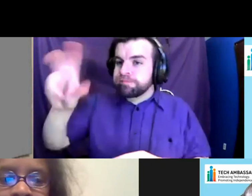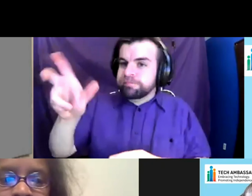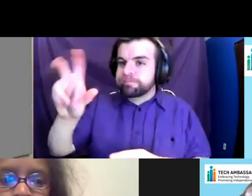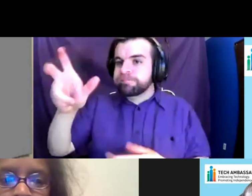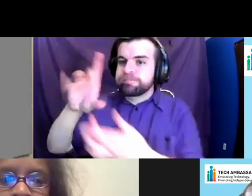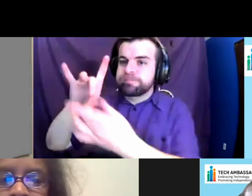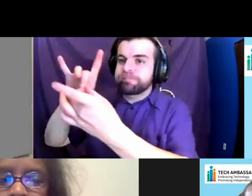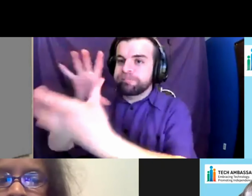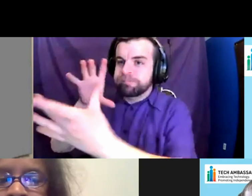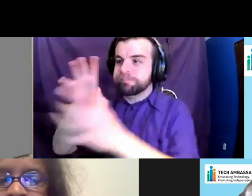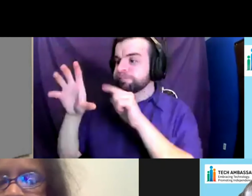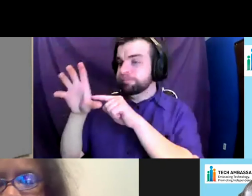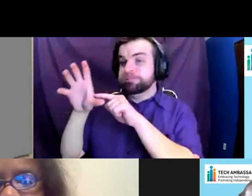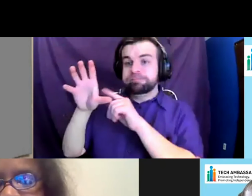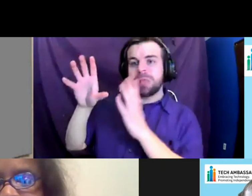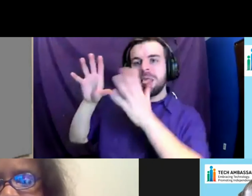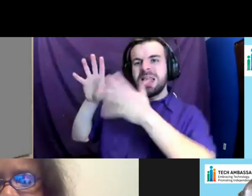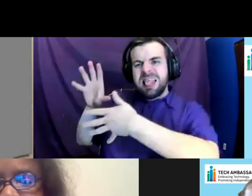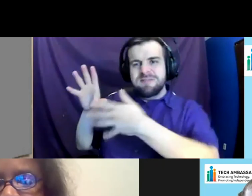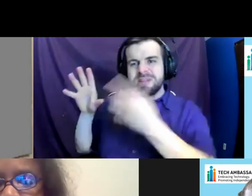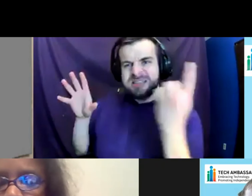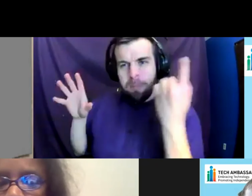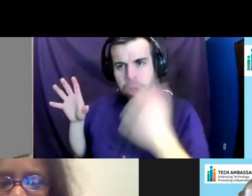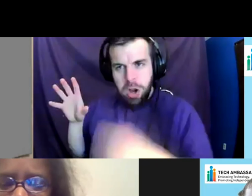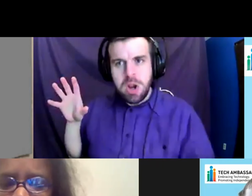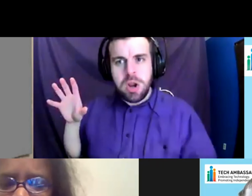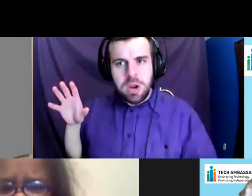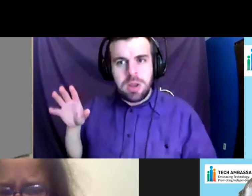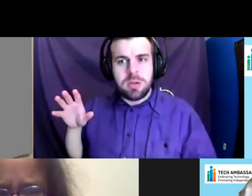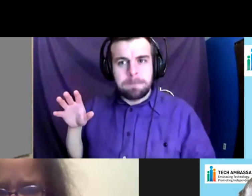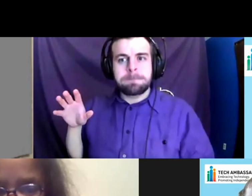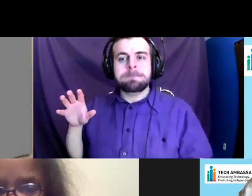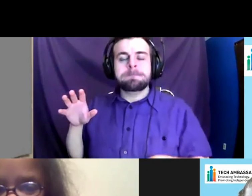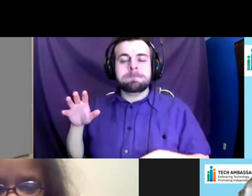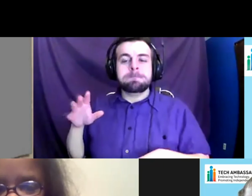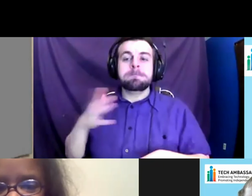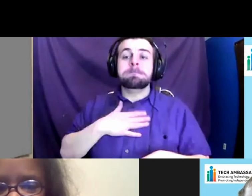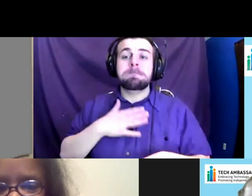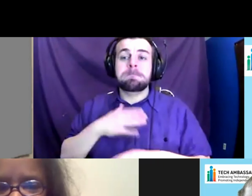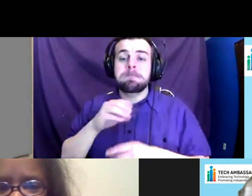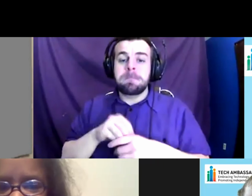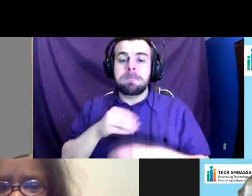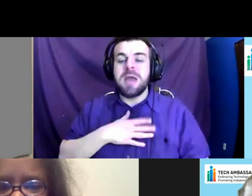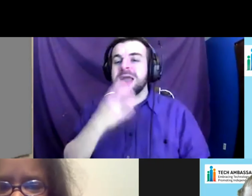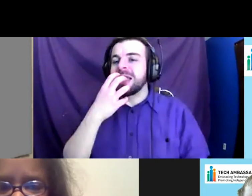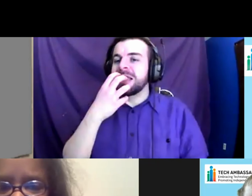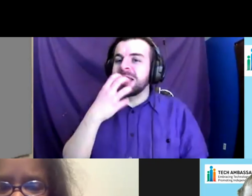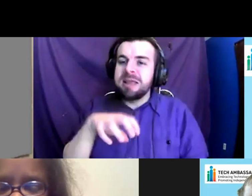Like I have mine in my heating water tank in